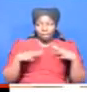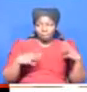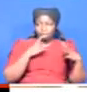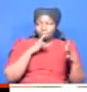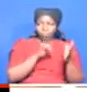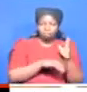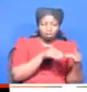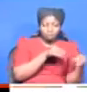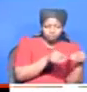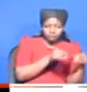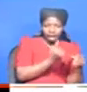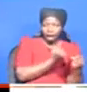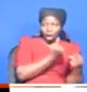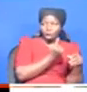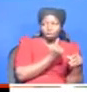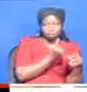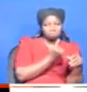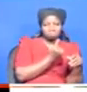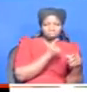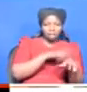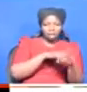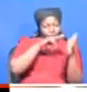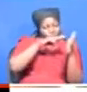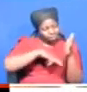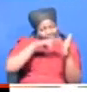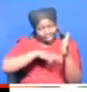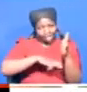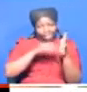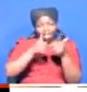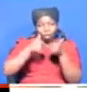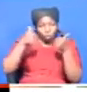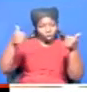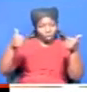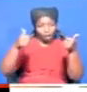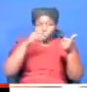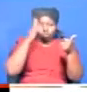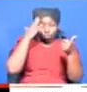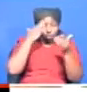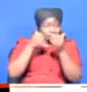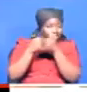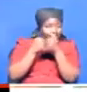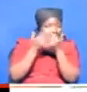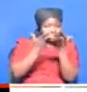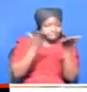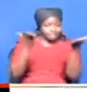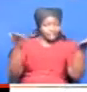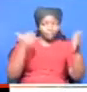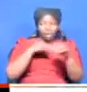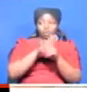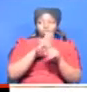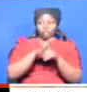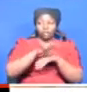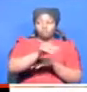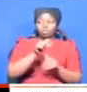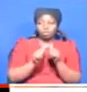peke yake, ukisoma gazeti, nyinyi mnaandika magazeti, mnajua the challenge is all over. There are many counties ambazo zimekuwa na challenge ya